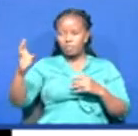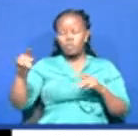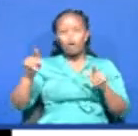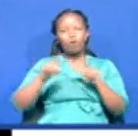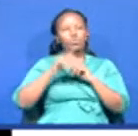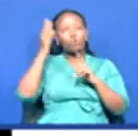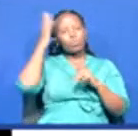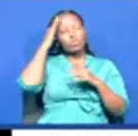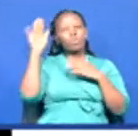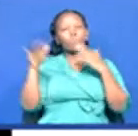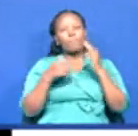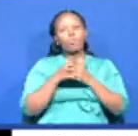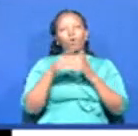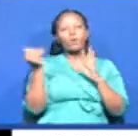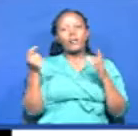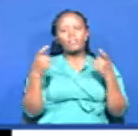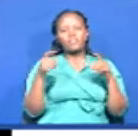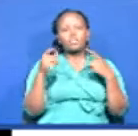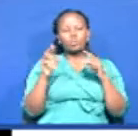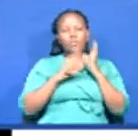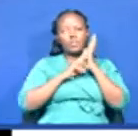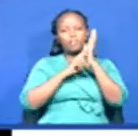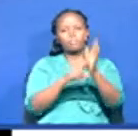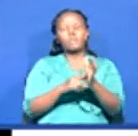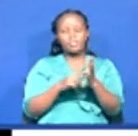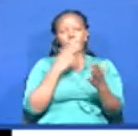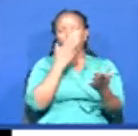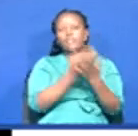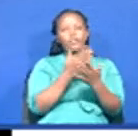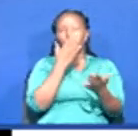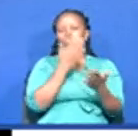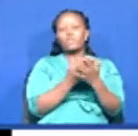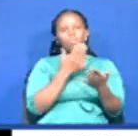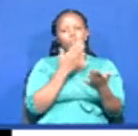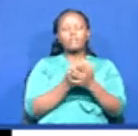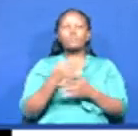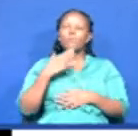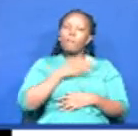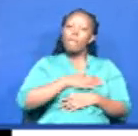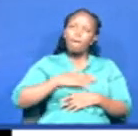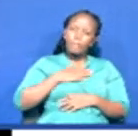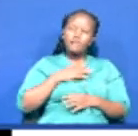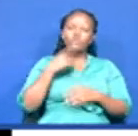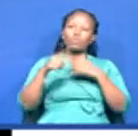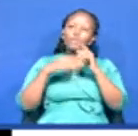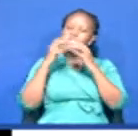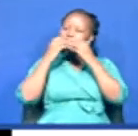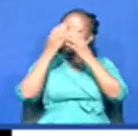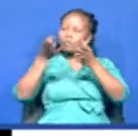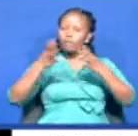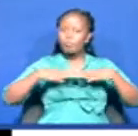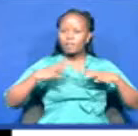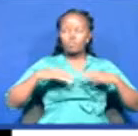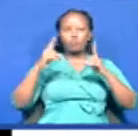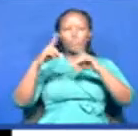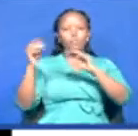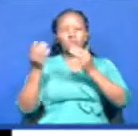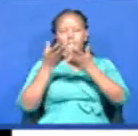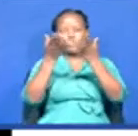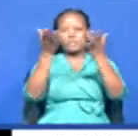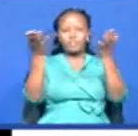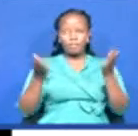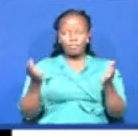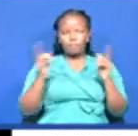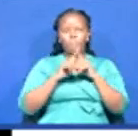other stations are also represented. Thank you, and please continue to pass on the message. And for our